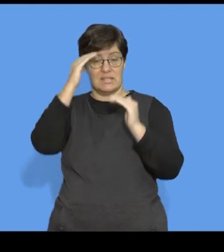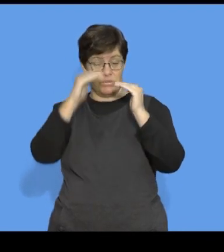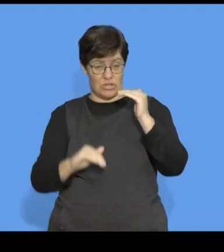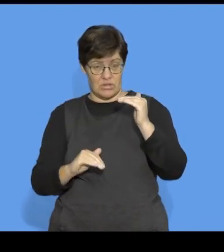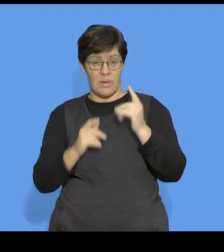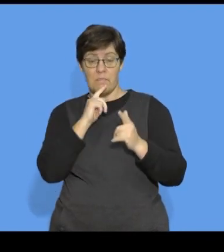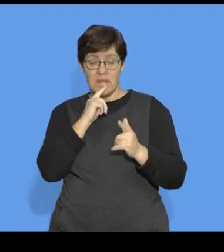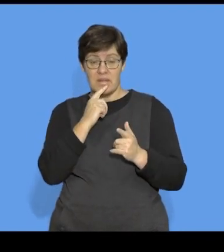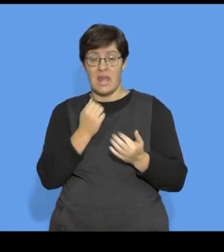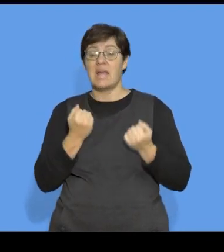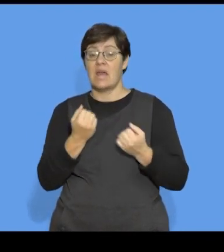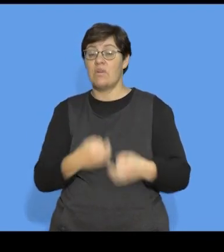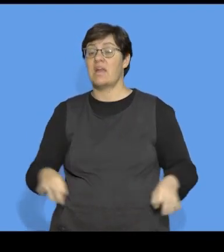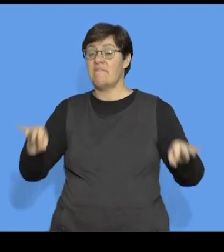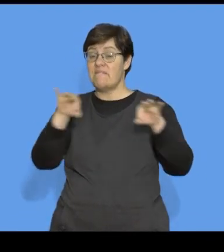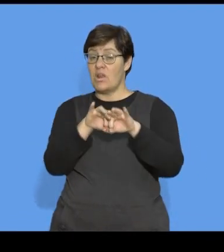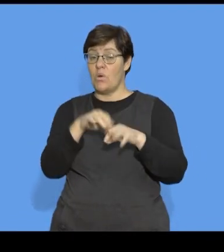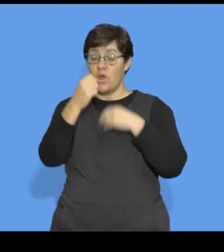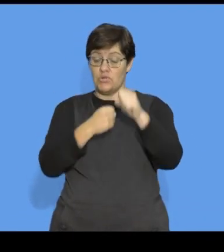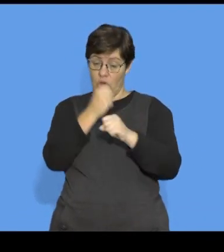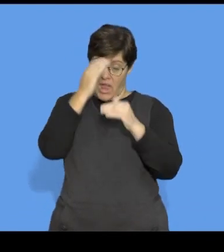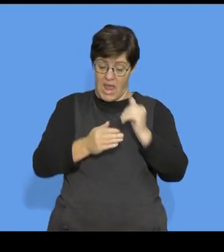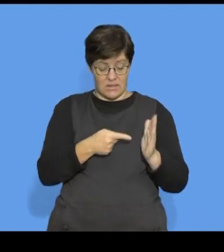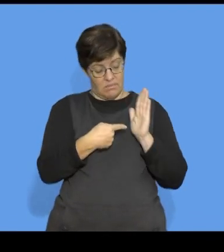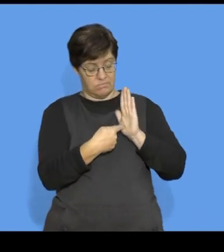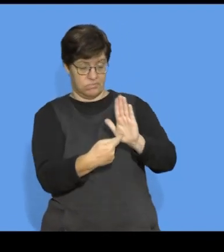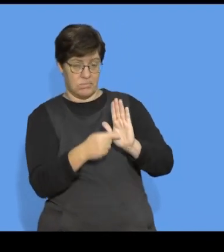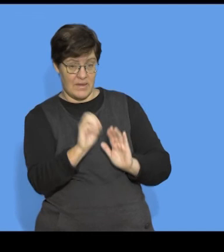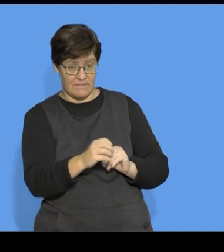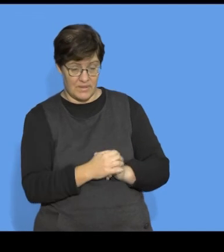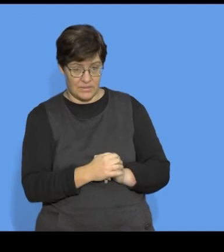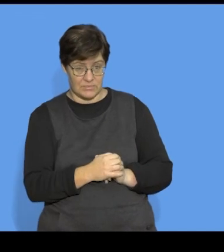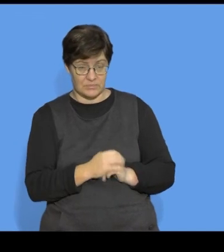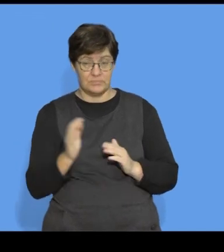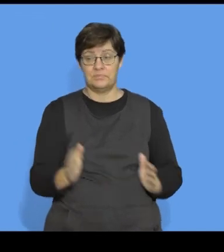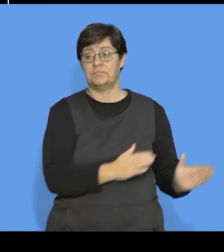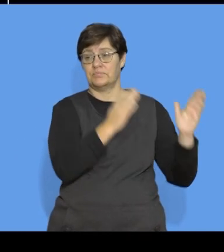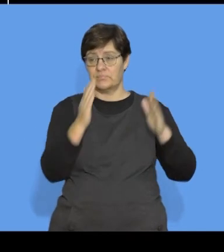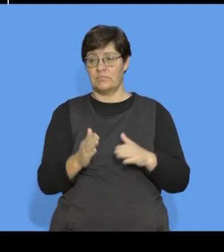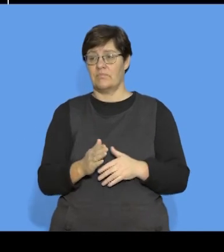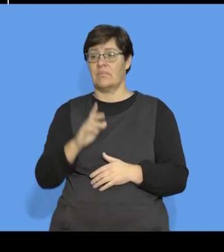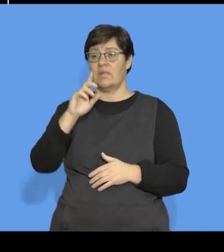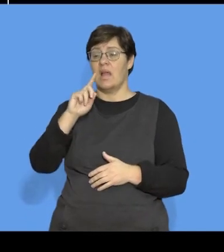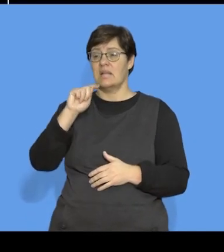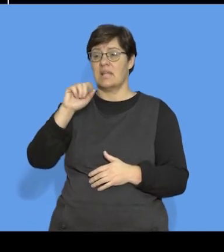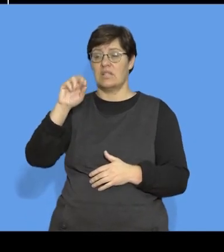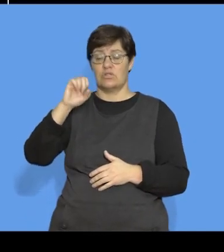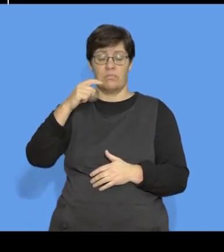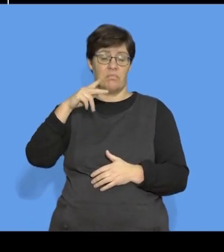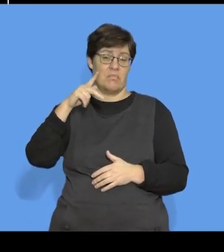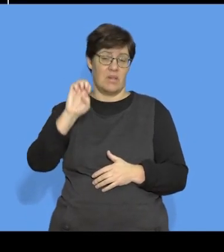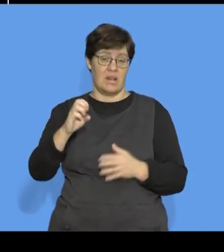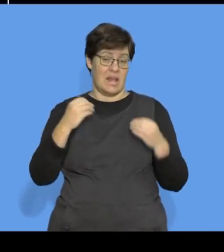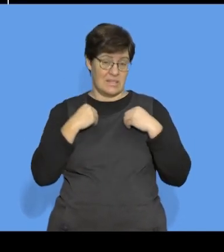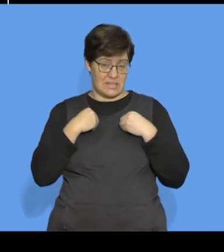depreciation, and that will give you your carrying value at the end of the year. Okay, the next one that we look at is our